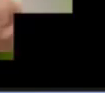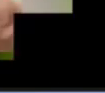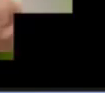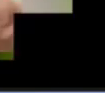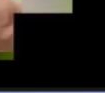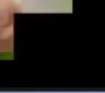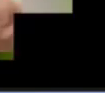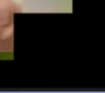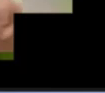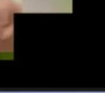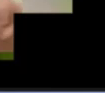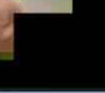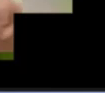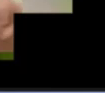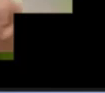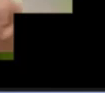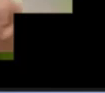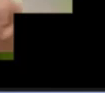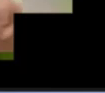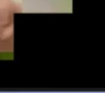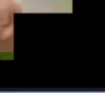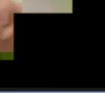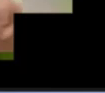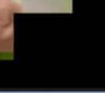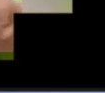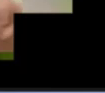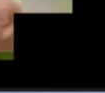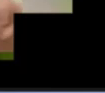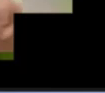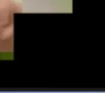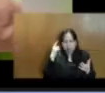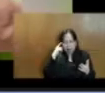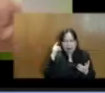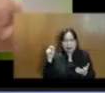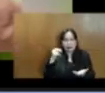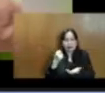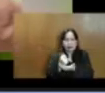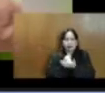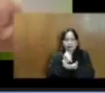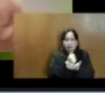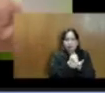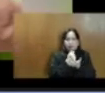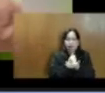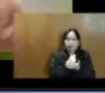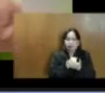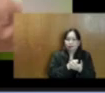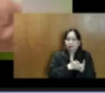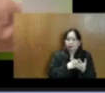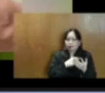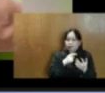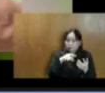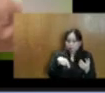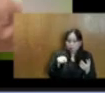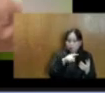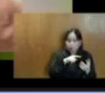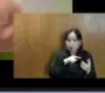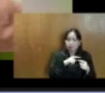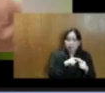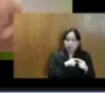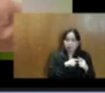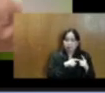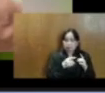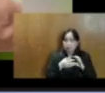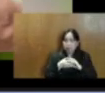for the government, it's just that all of this we will be doing with a lot of help, not just with us, but as mentioned